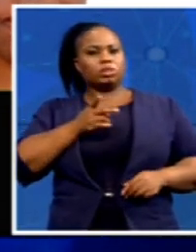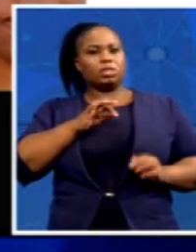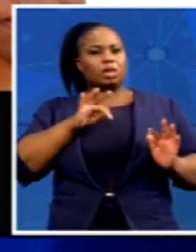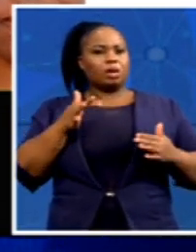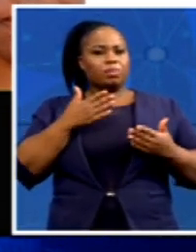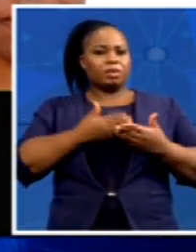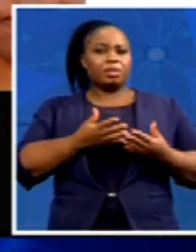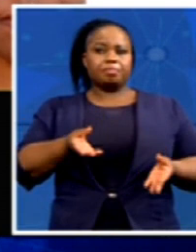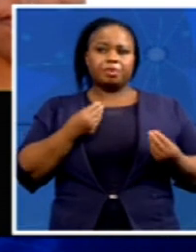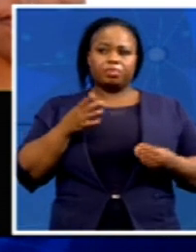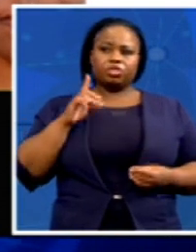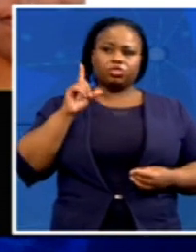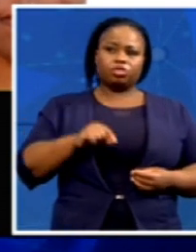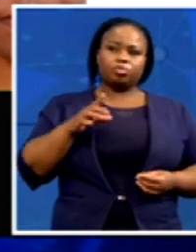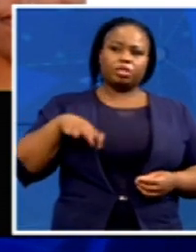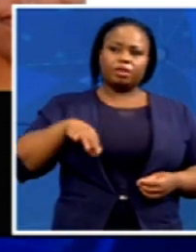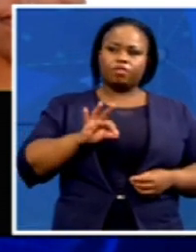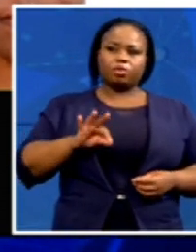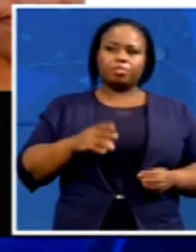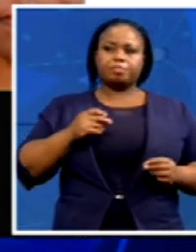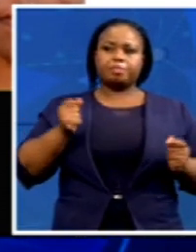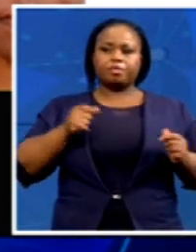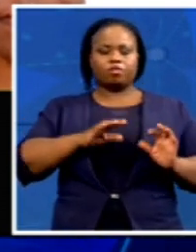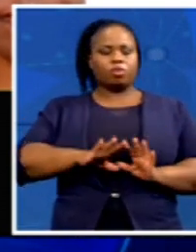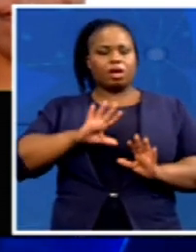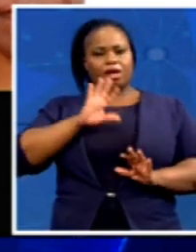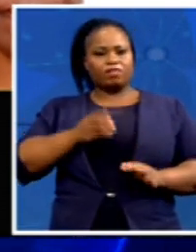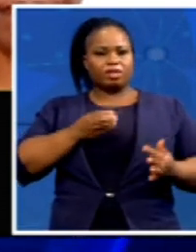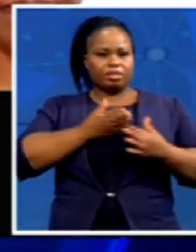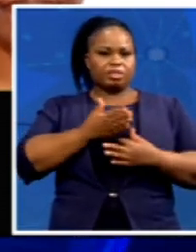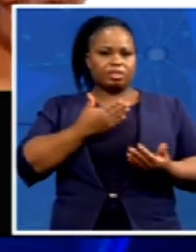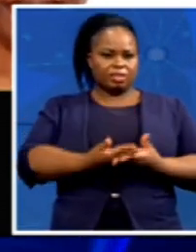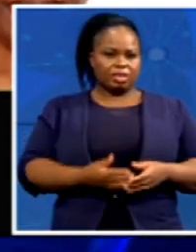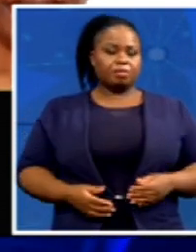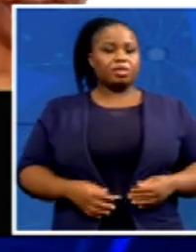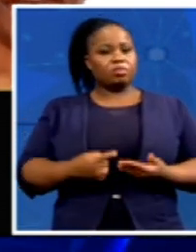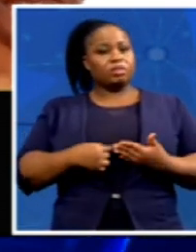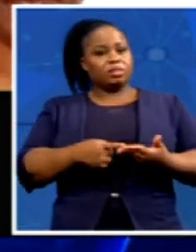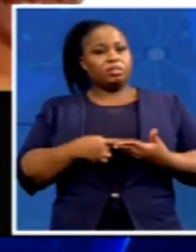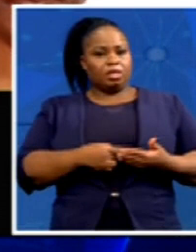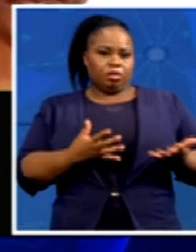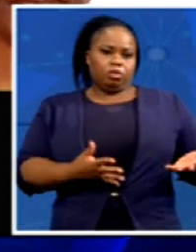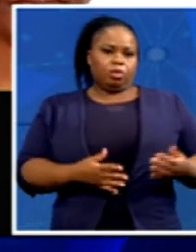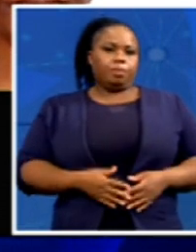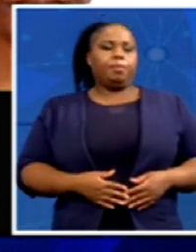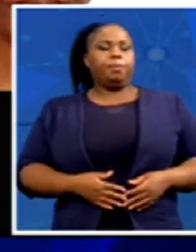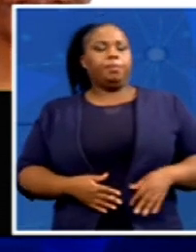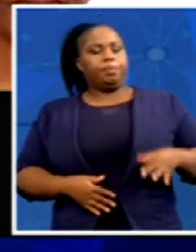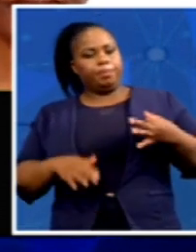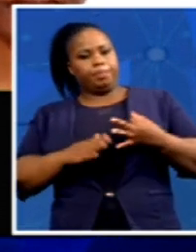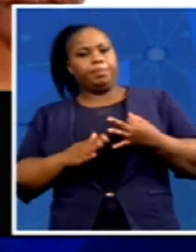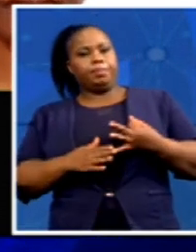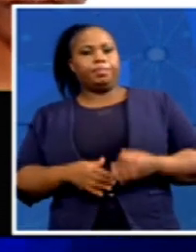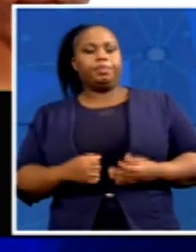as possible for the continent. So we had those conversations, and that is the 3rd conversation we're having with them. So we are very encouraged with